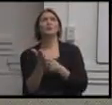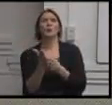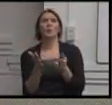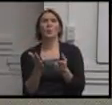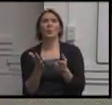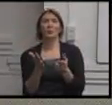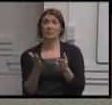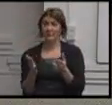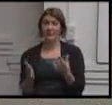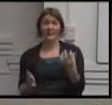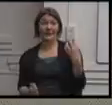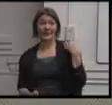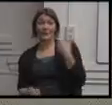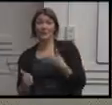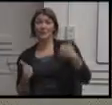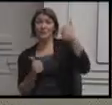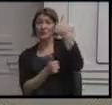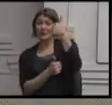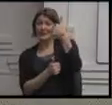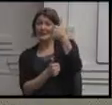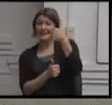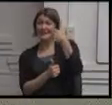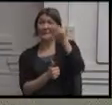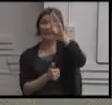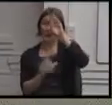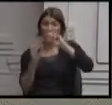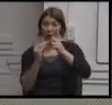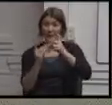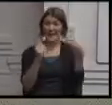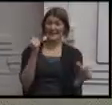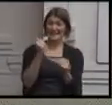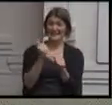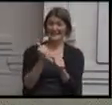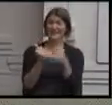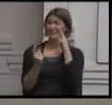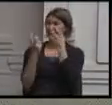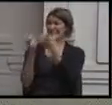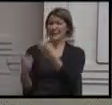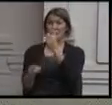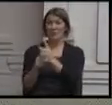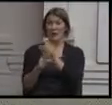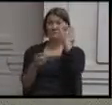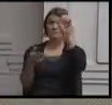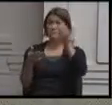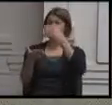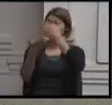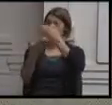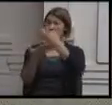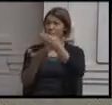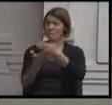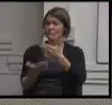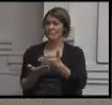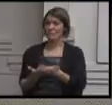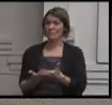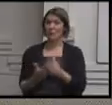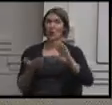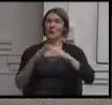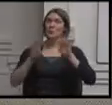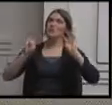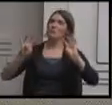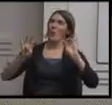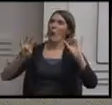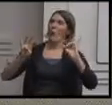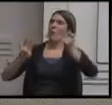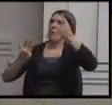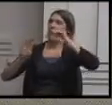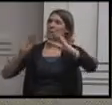having the chief and the assistant chief here giving factual, direct information to the community about what